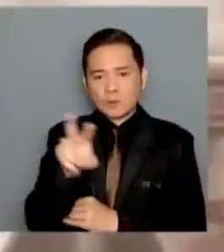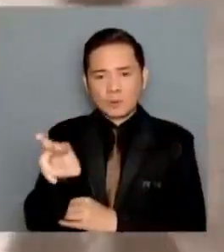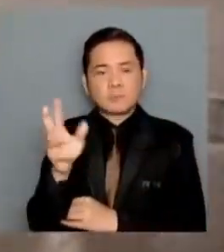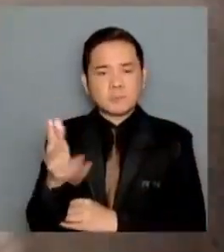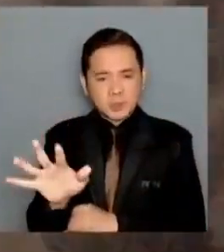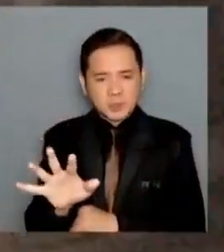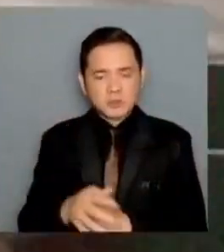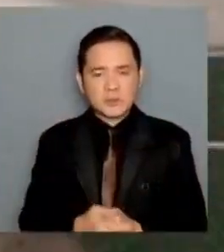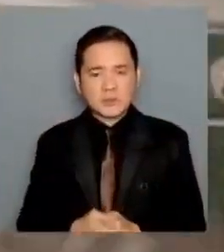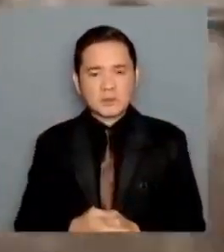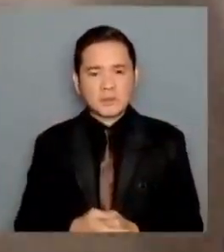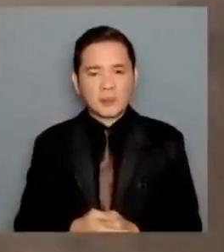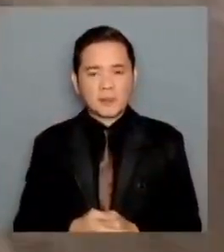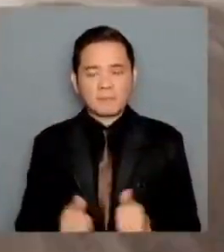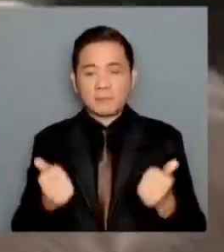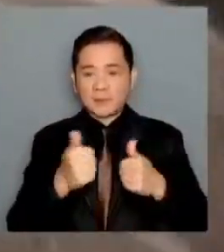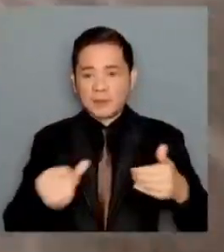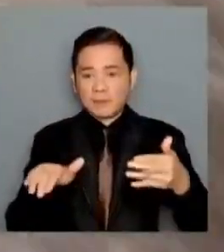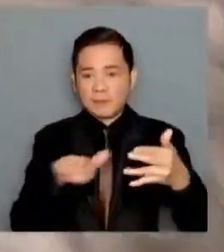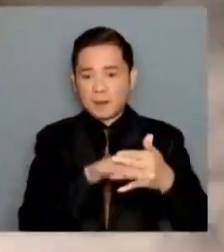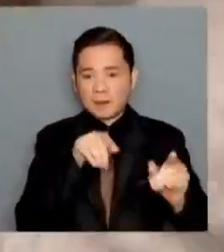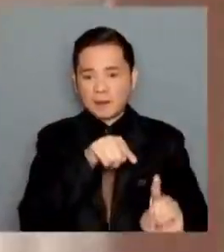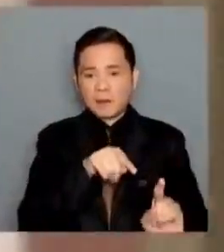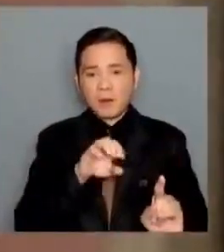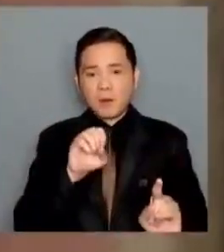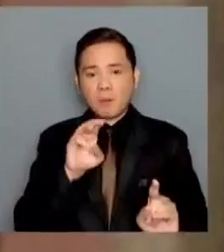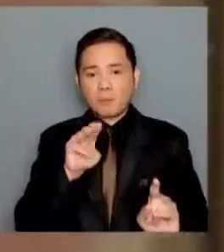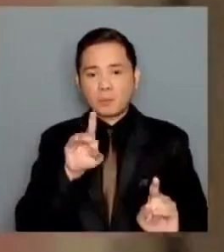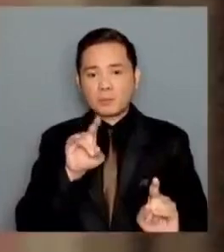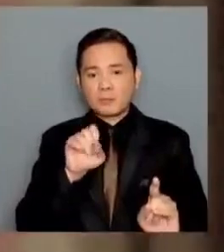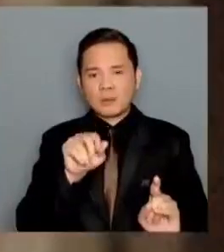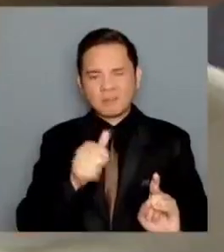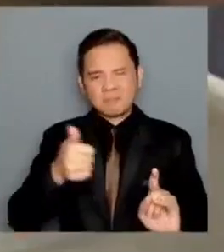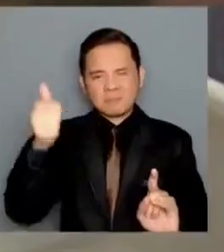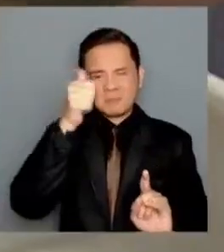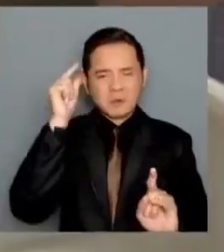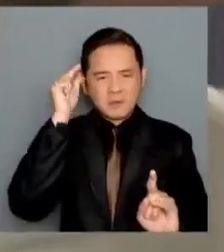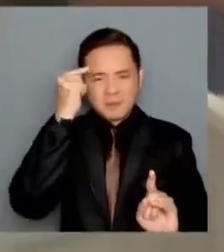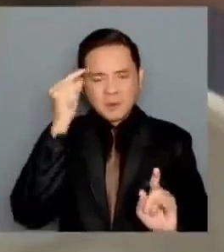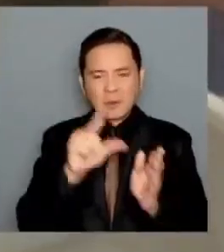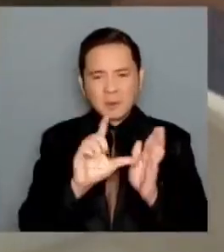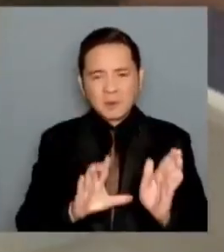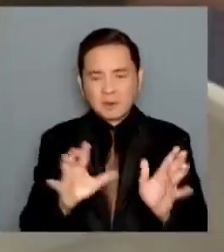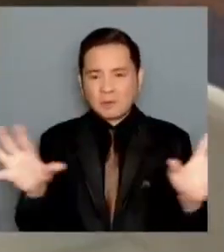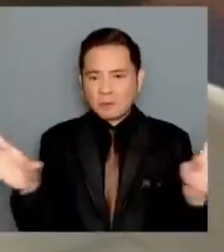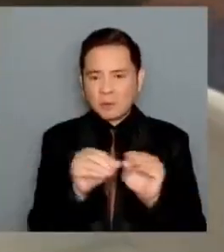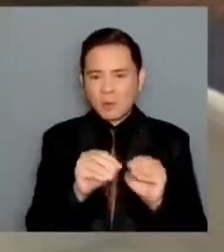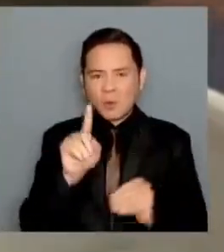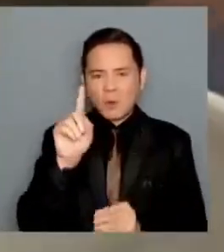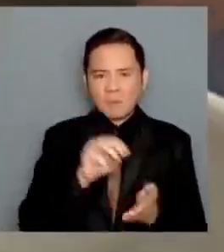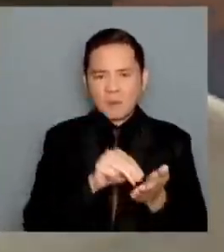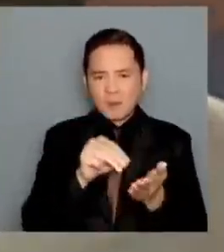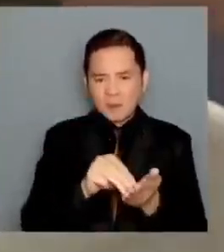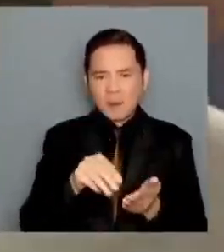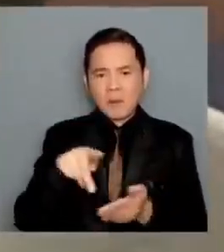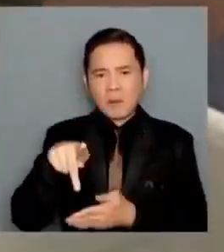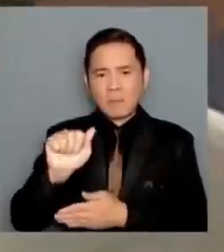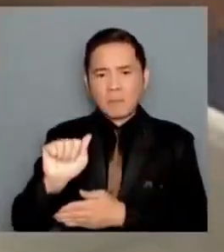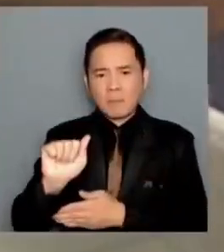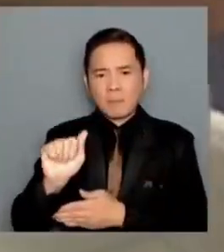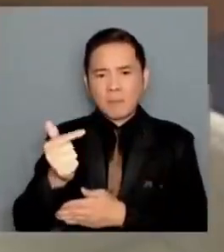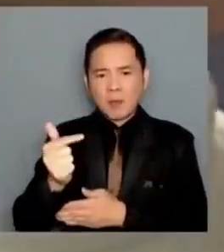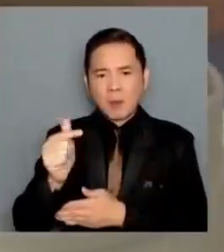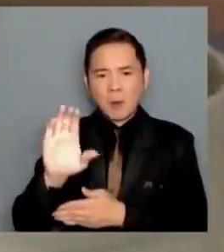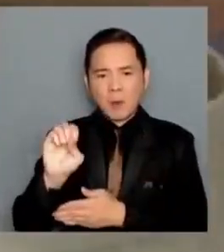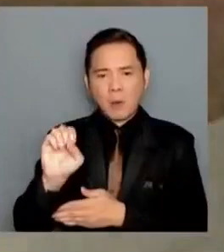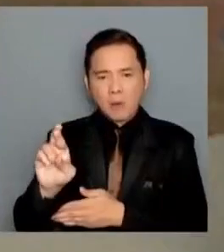information filed by the Ombudsman in 2016, 124 million PAGCOR funds were allocated for the development and training of